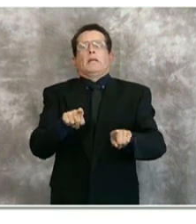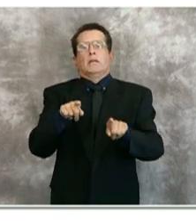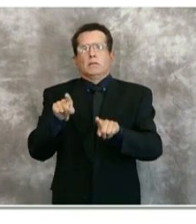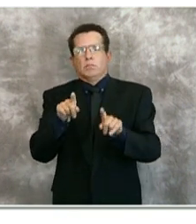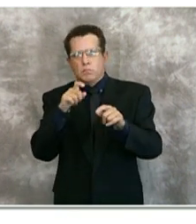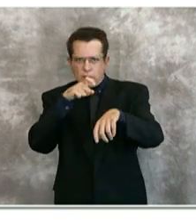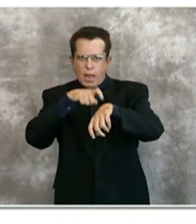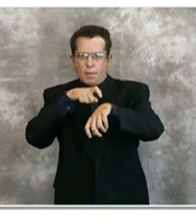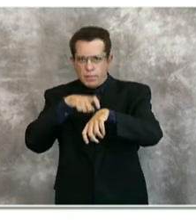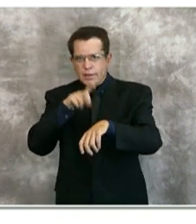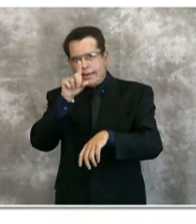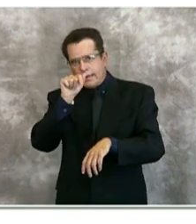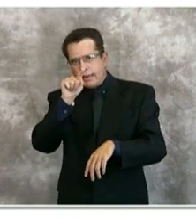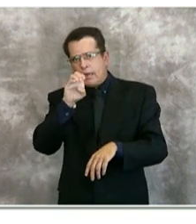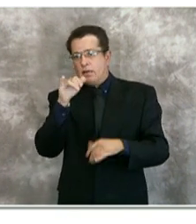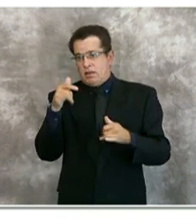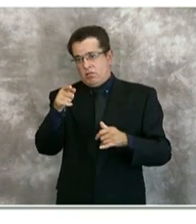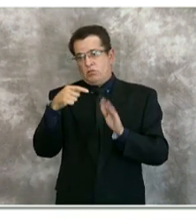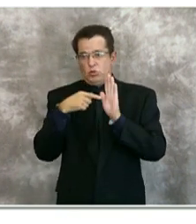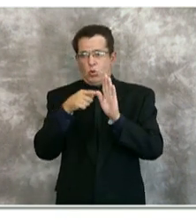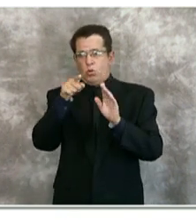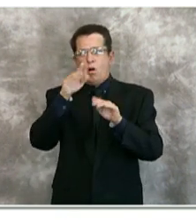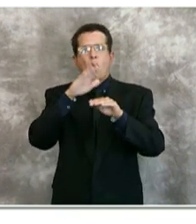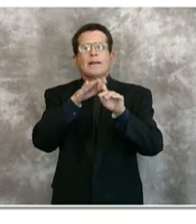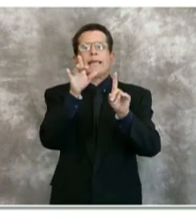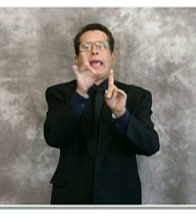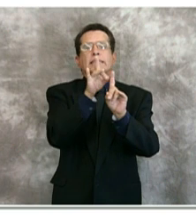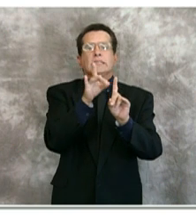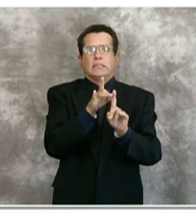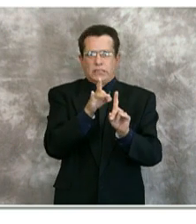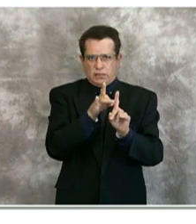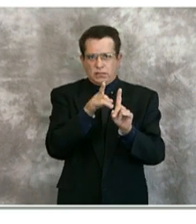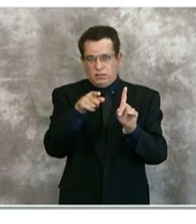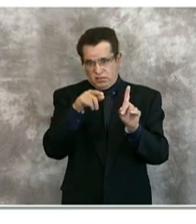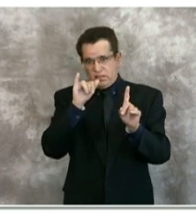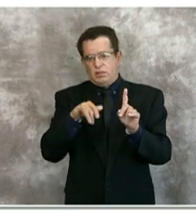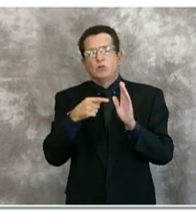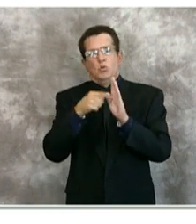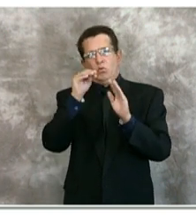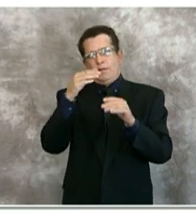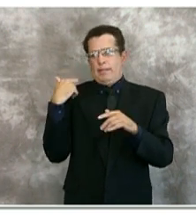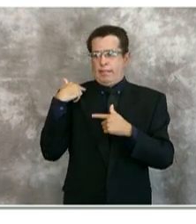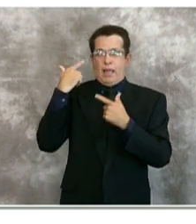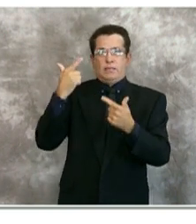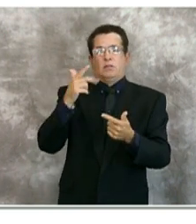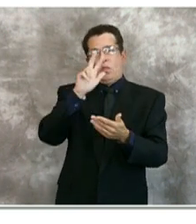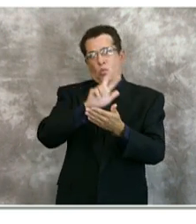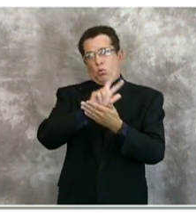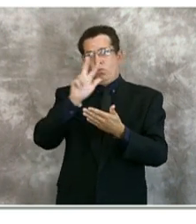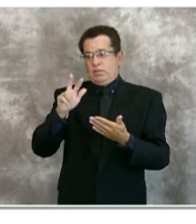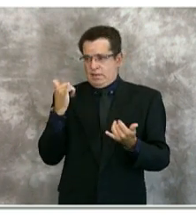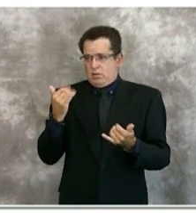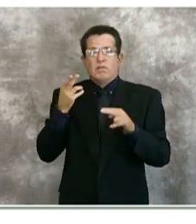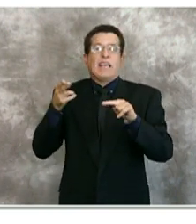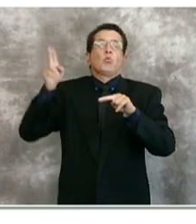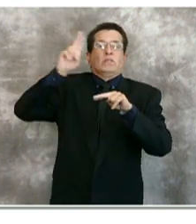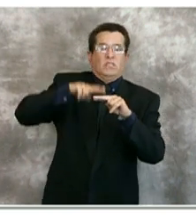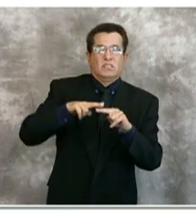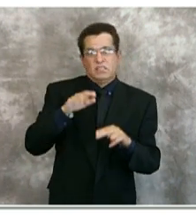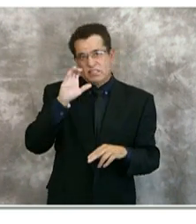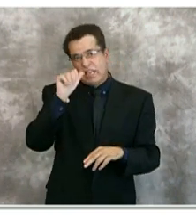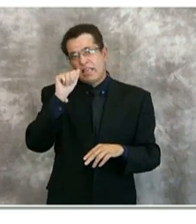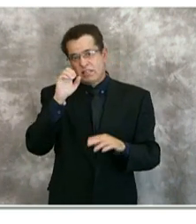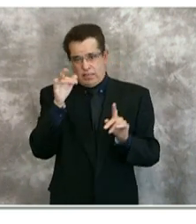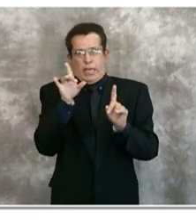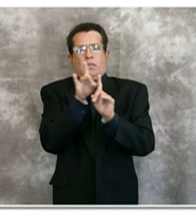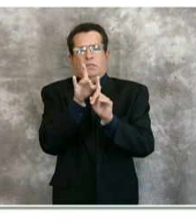we are focusing on cases, and on the left side of the slide, in the last 3 weeks, cases have increased